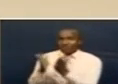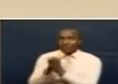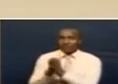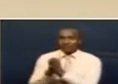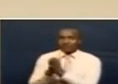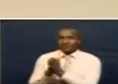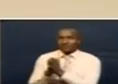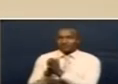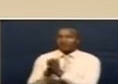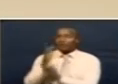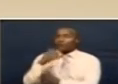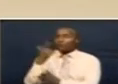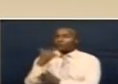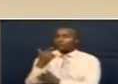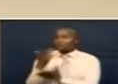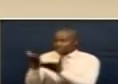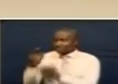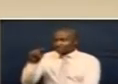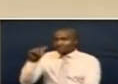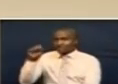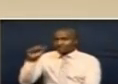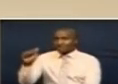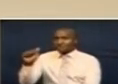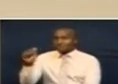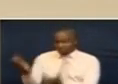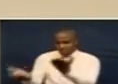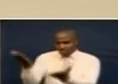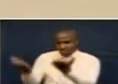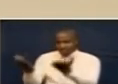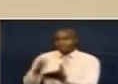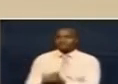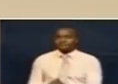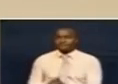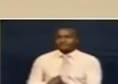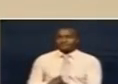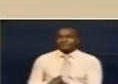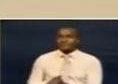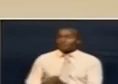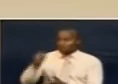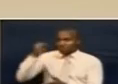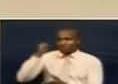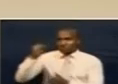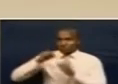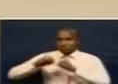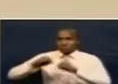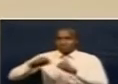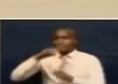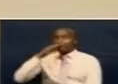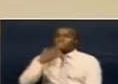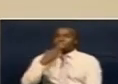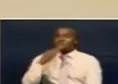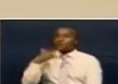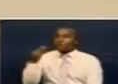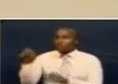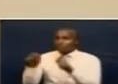compare with the ones who are still in the NASA wing. Just compare. The political bigwigs, Musalia, who controls